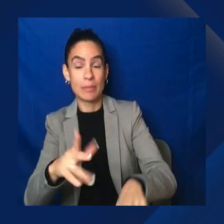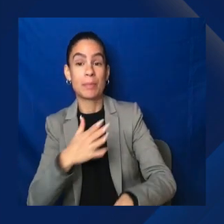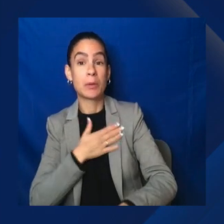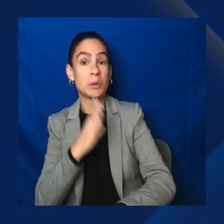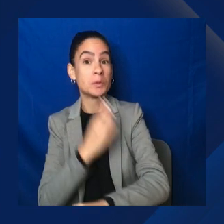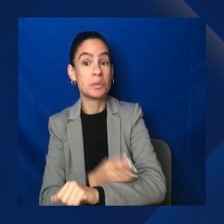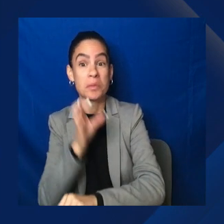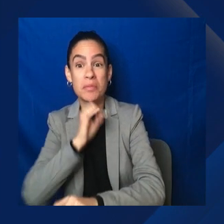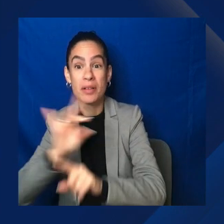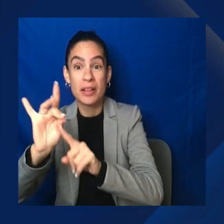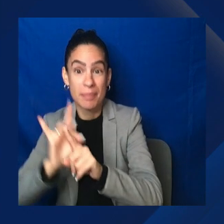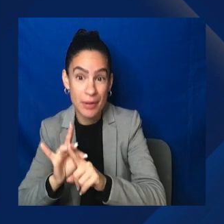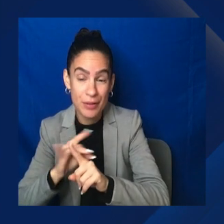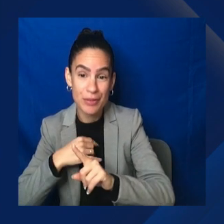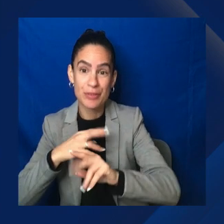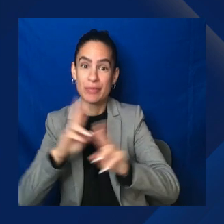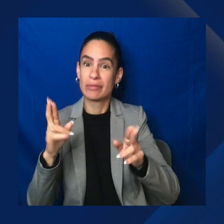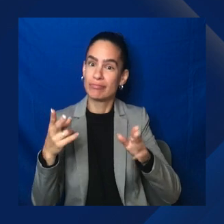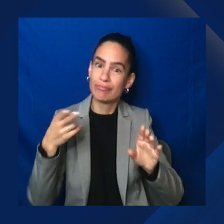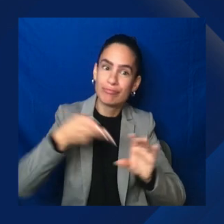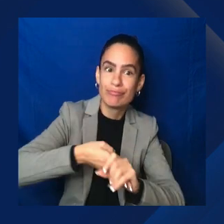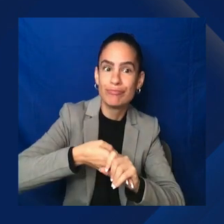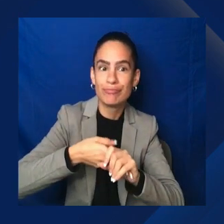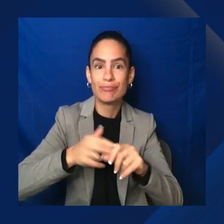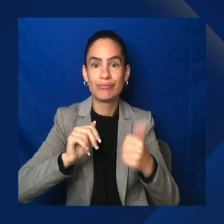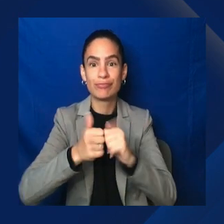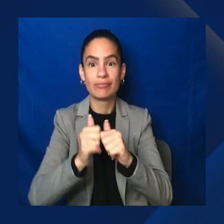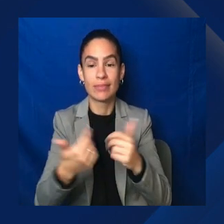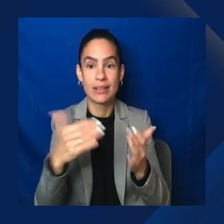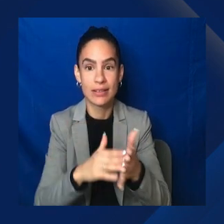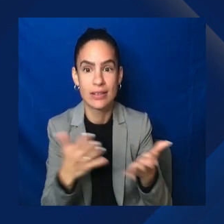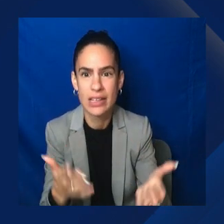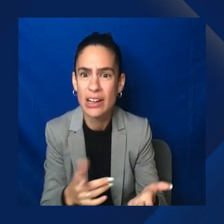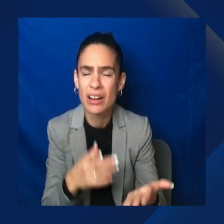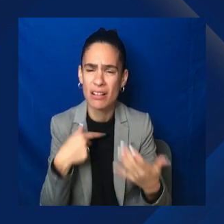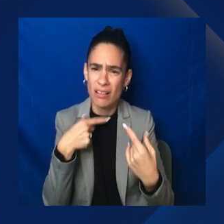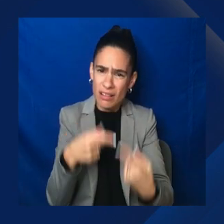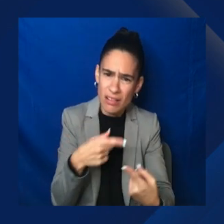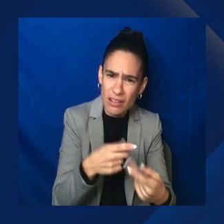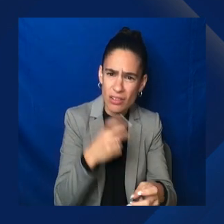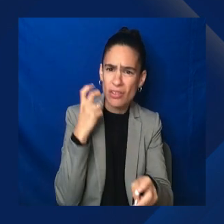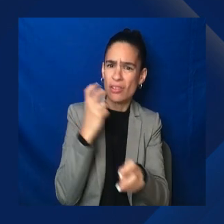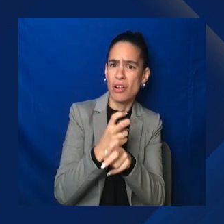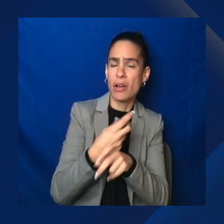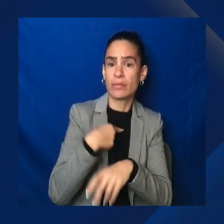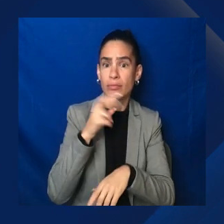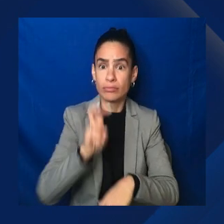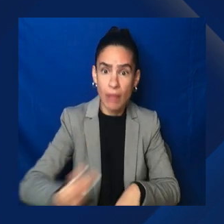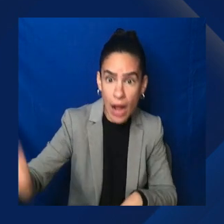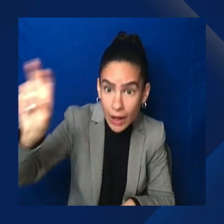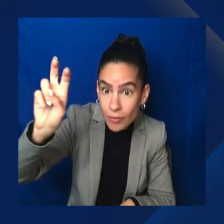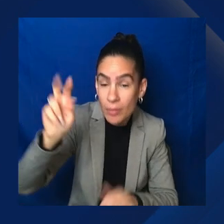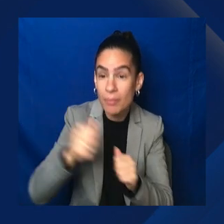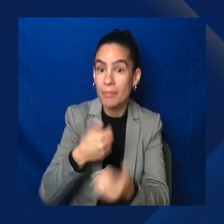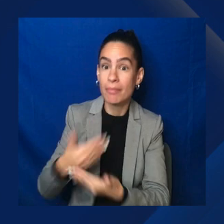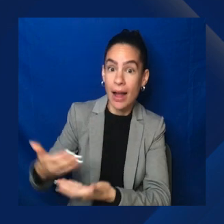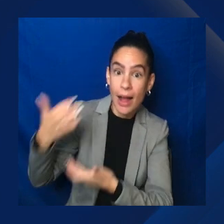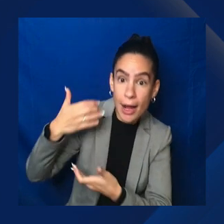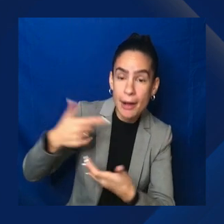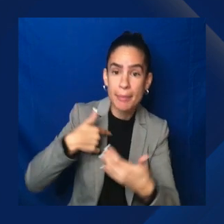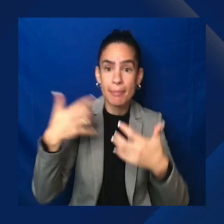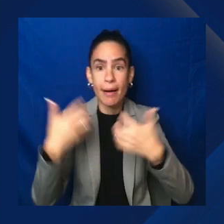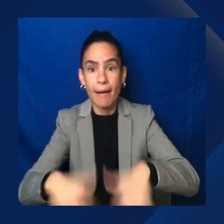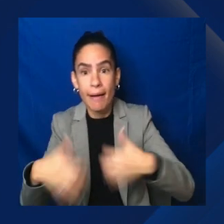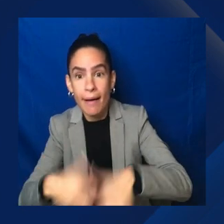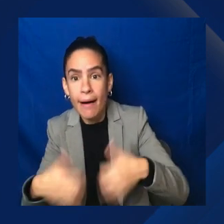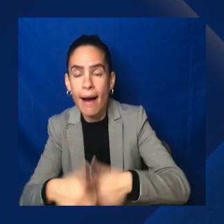able to travel and to have a newborn and to deal with all of these logistics and things that people didn't really think about how